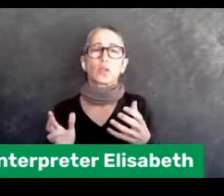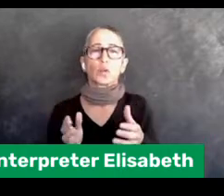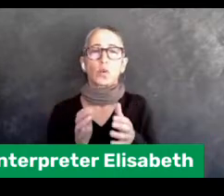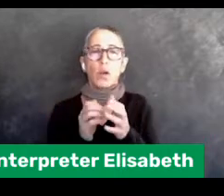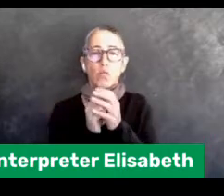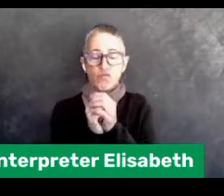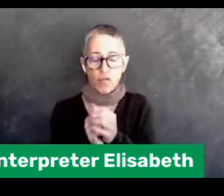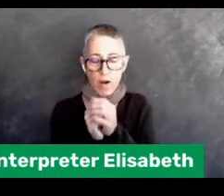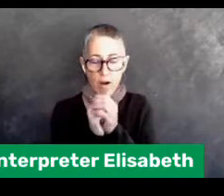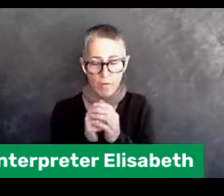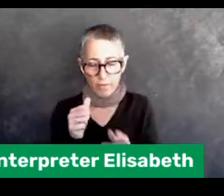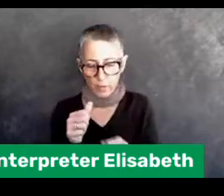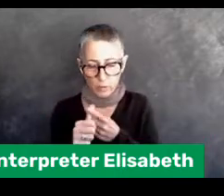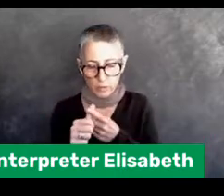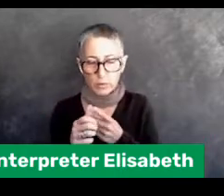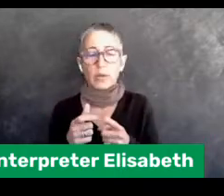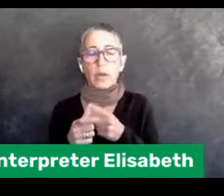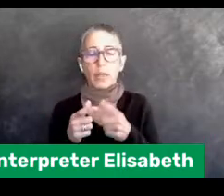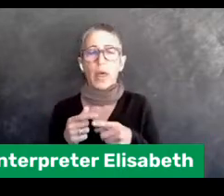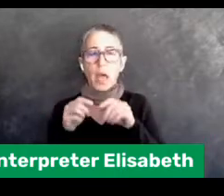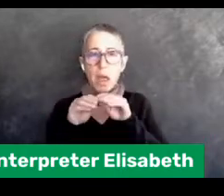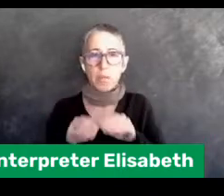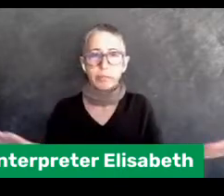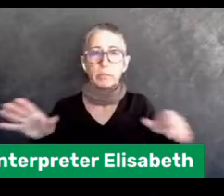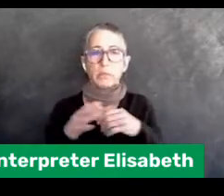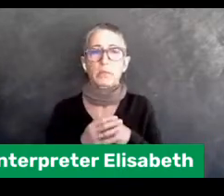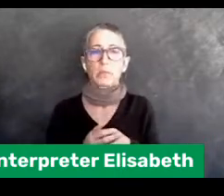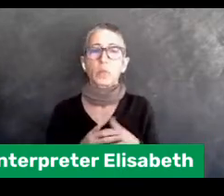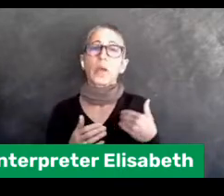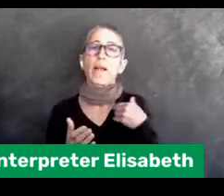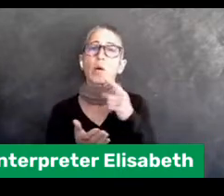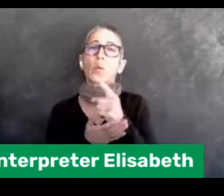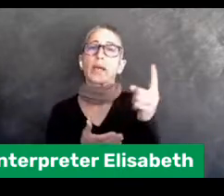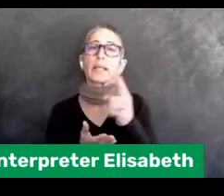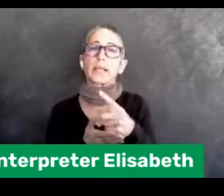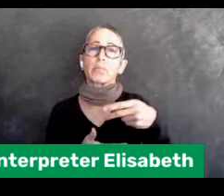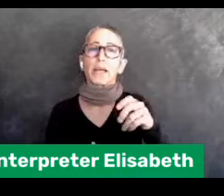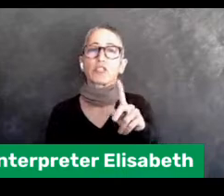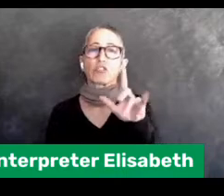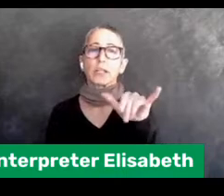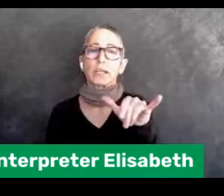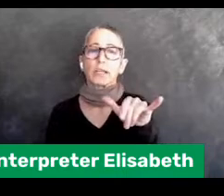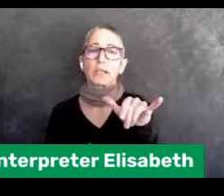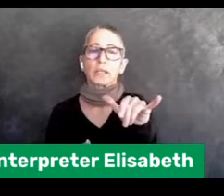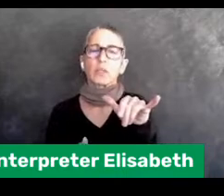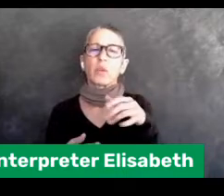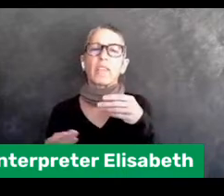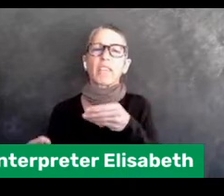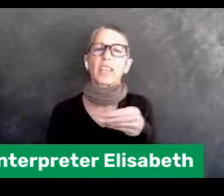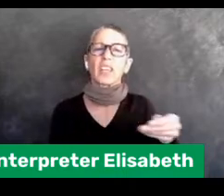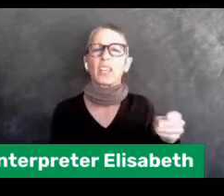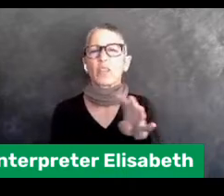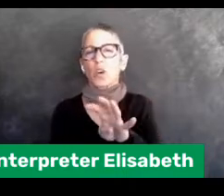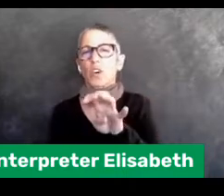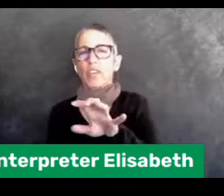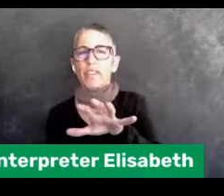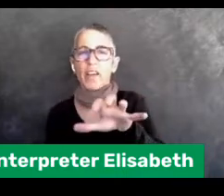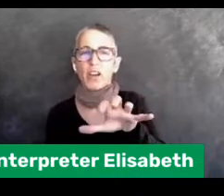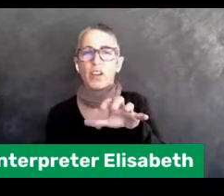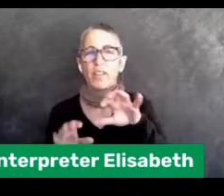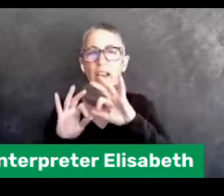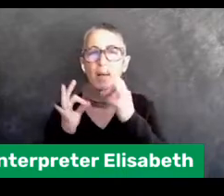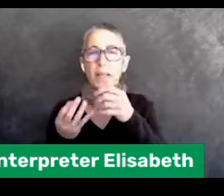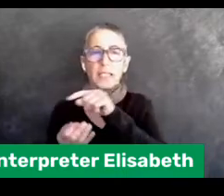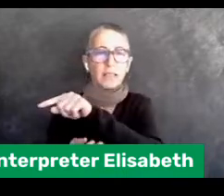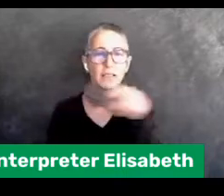our weekly food pantry. We probably feed about 400 families every week. This allows us to help those that are in